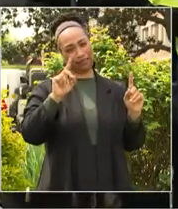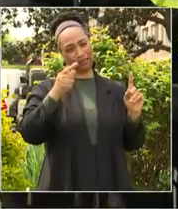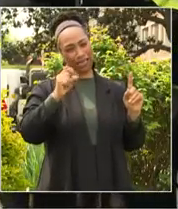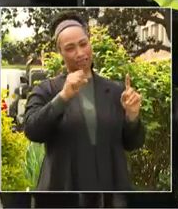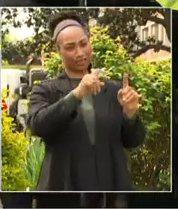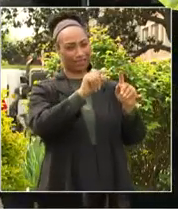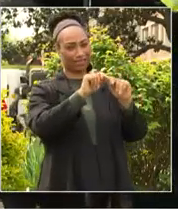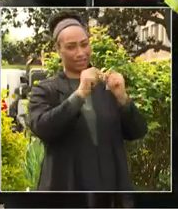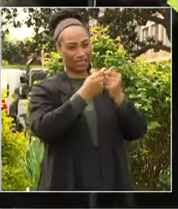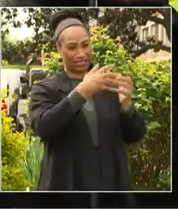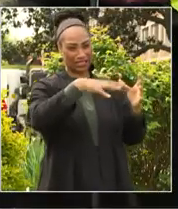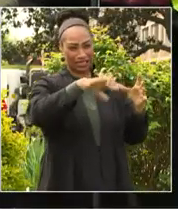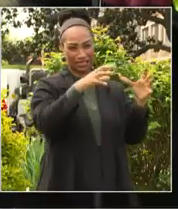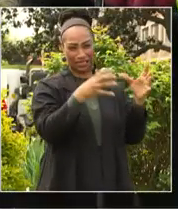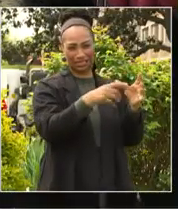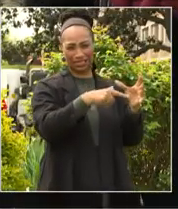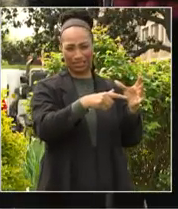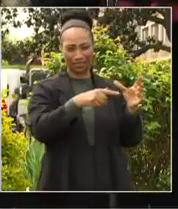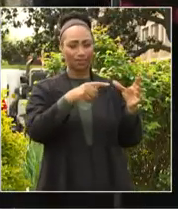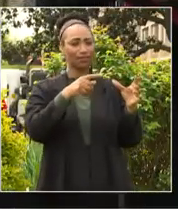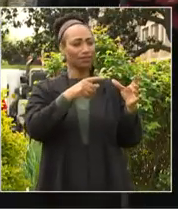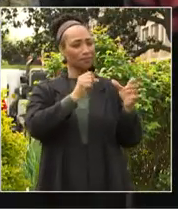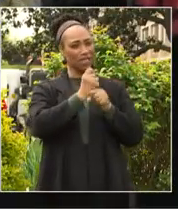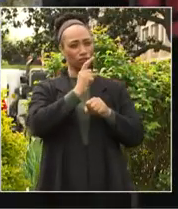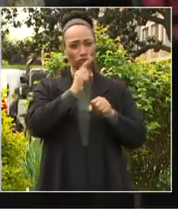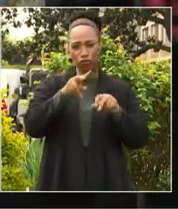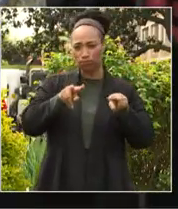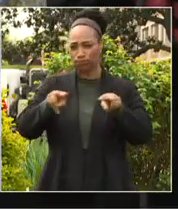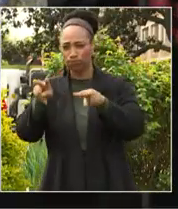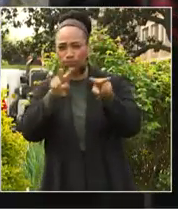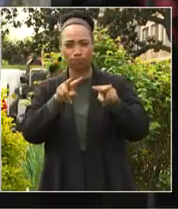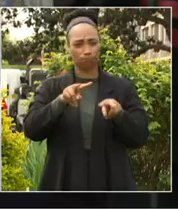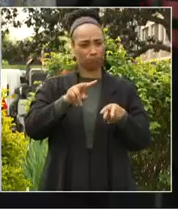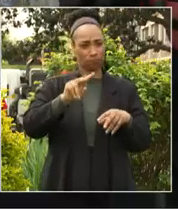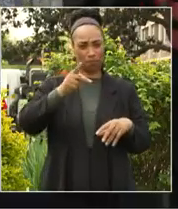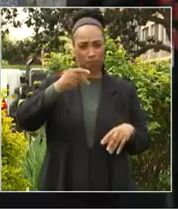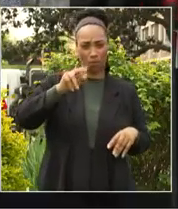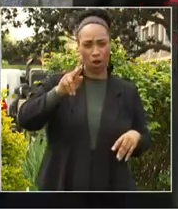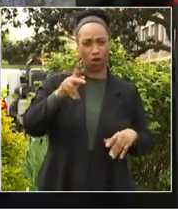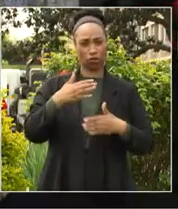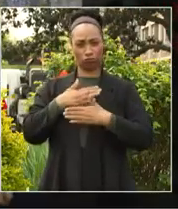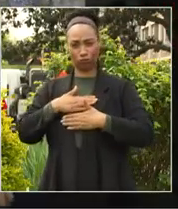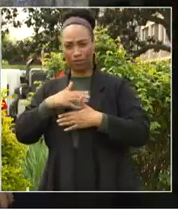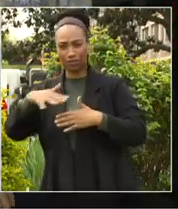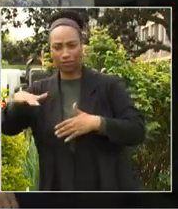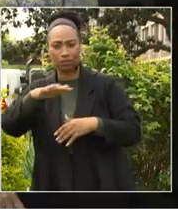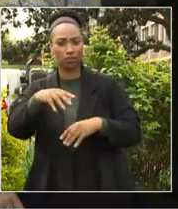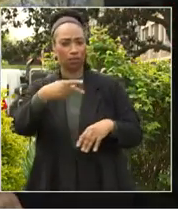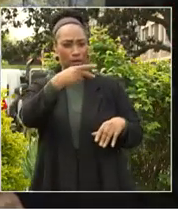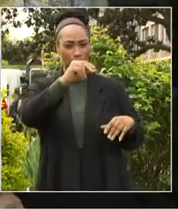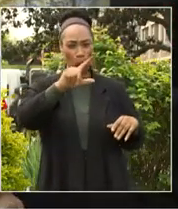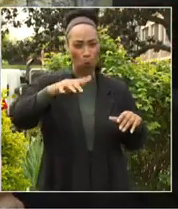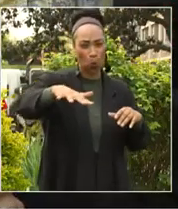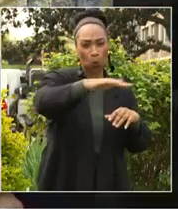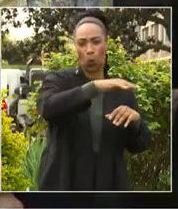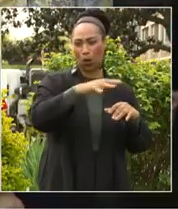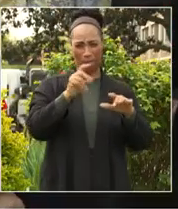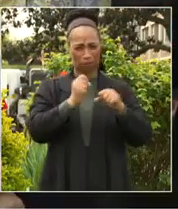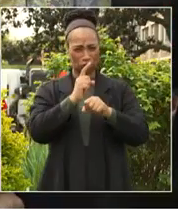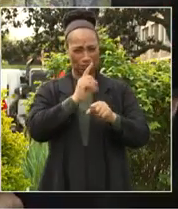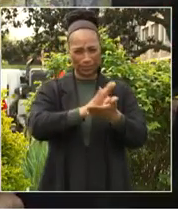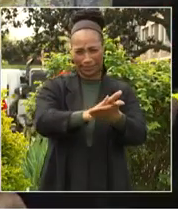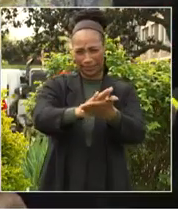our world-class parks, recreation centers, aquatic facilities, and public spaces are ready